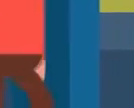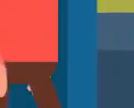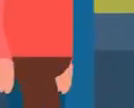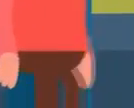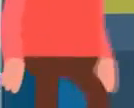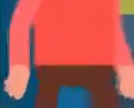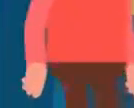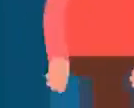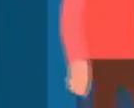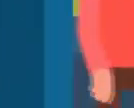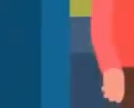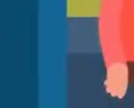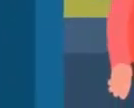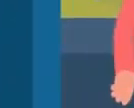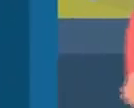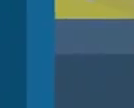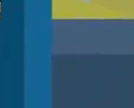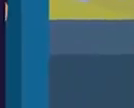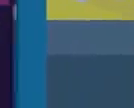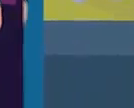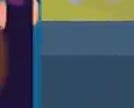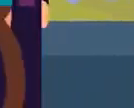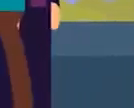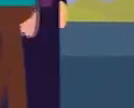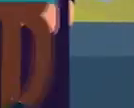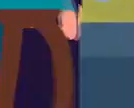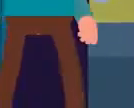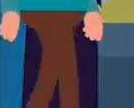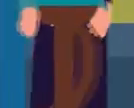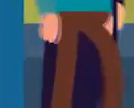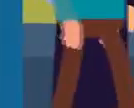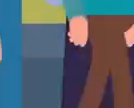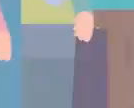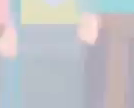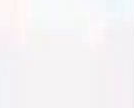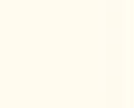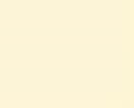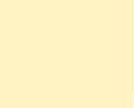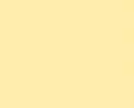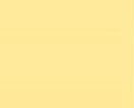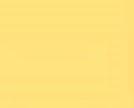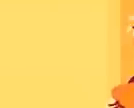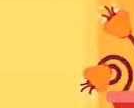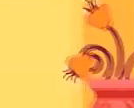The surviving patients are recovered completely from the disease and are discharged from the hospital.